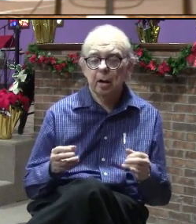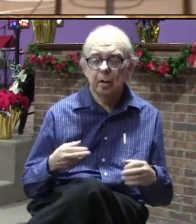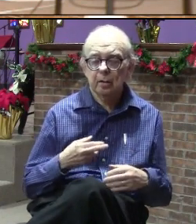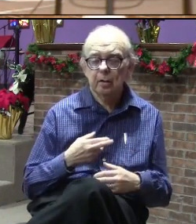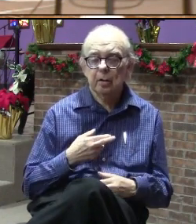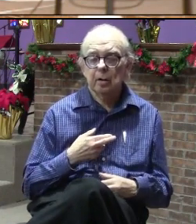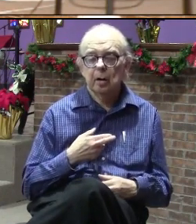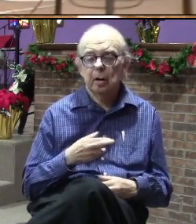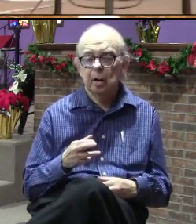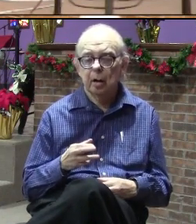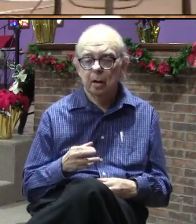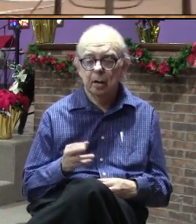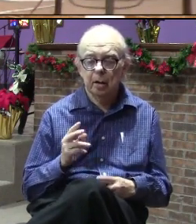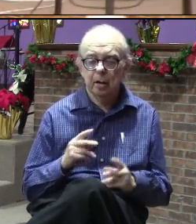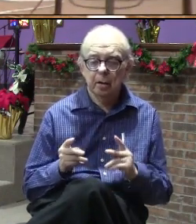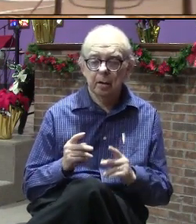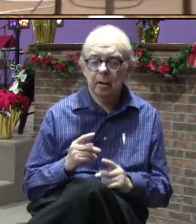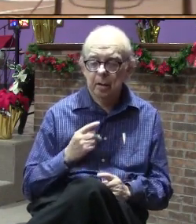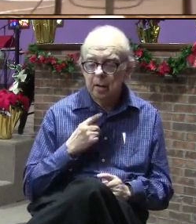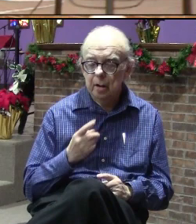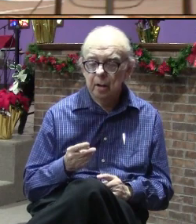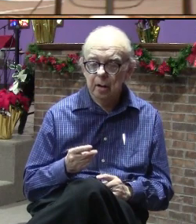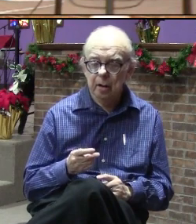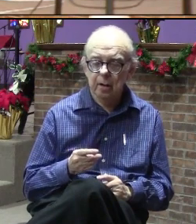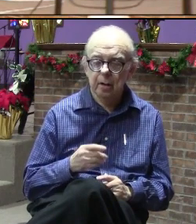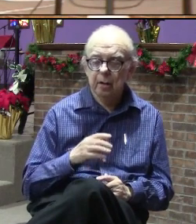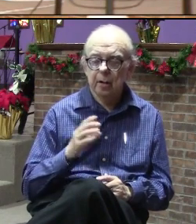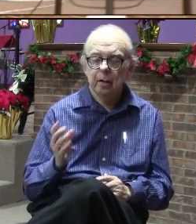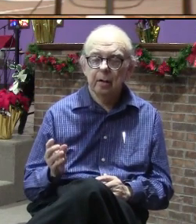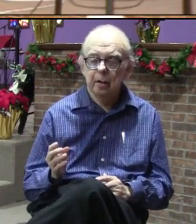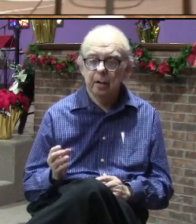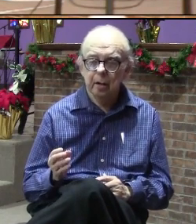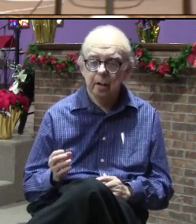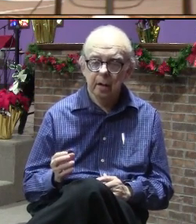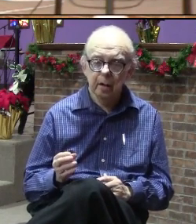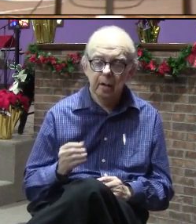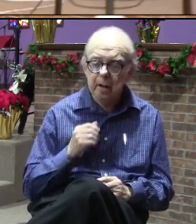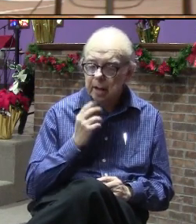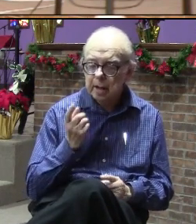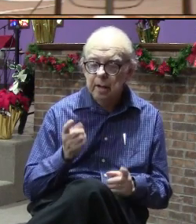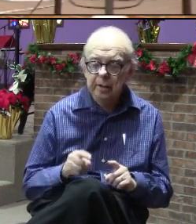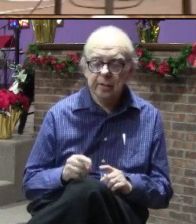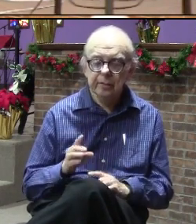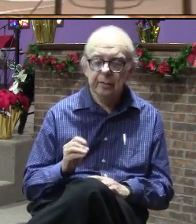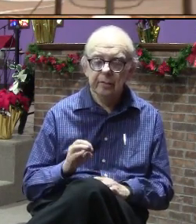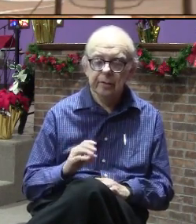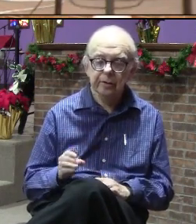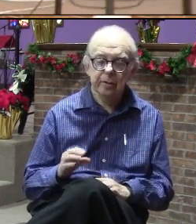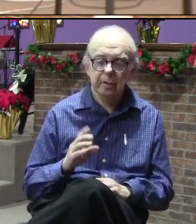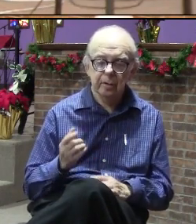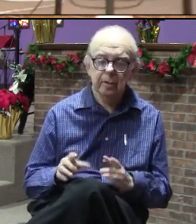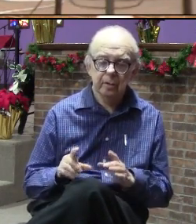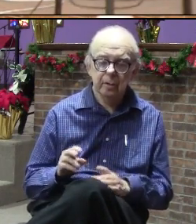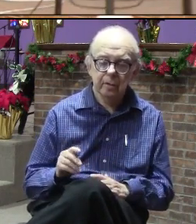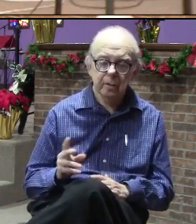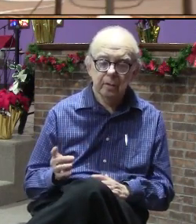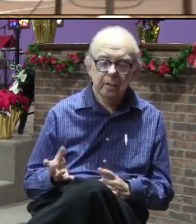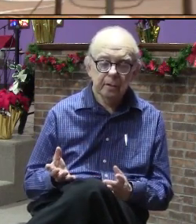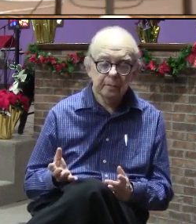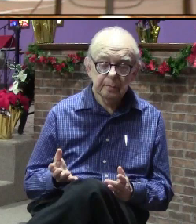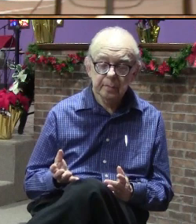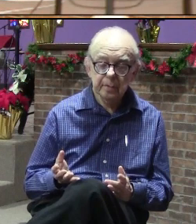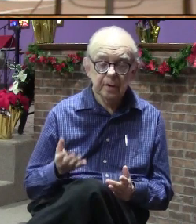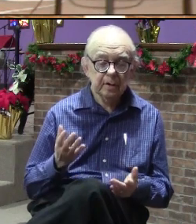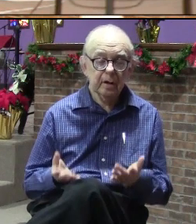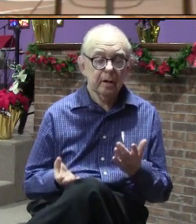religious people that says Christmas didn't happen on December the 25th. It probably didn't.